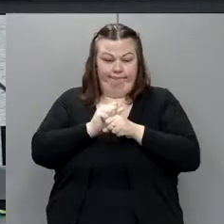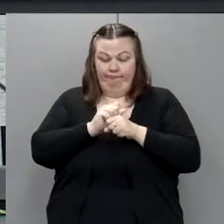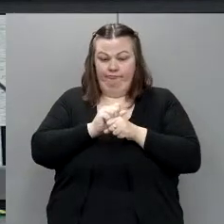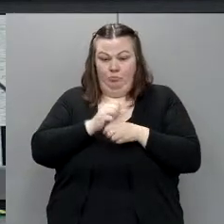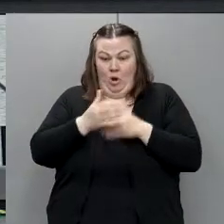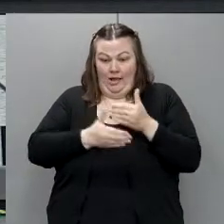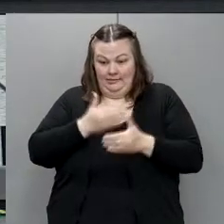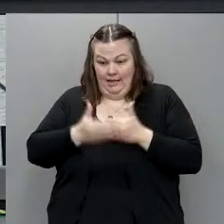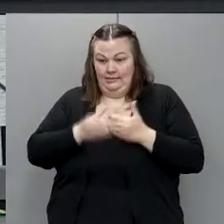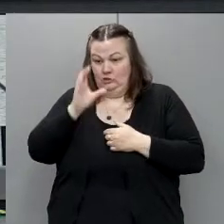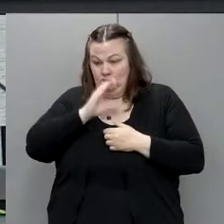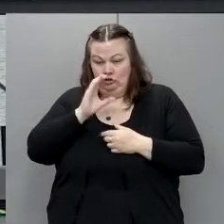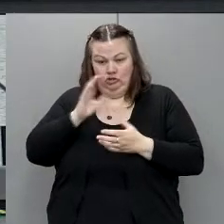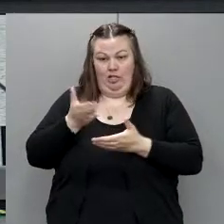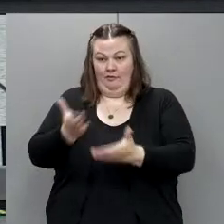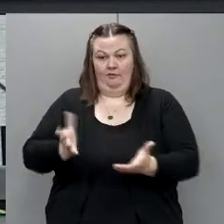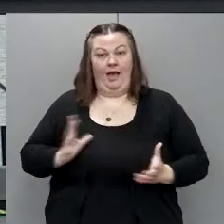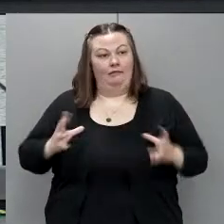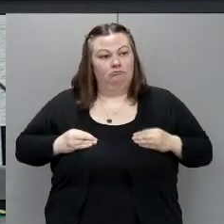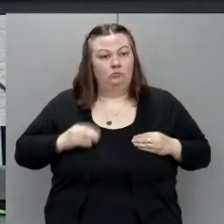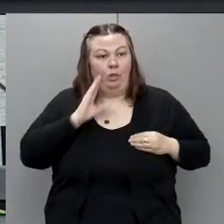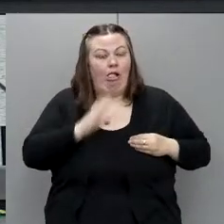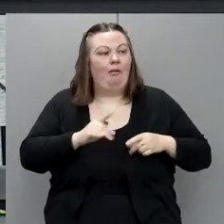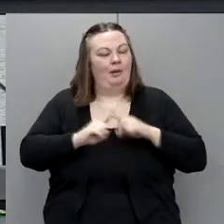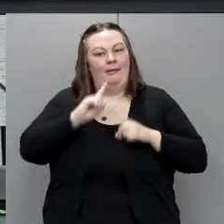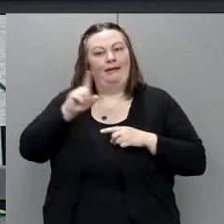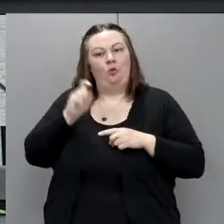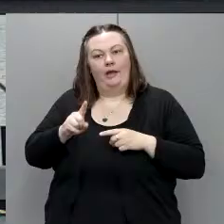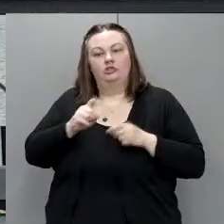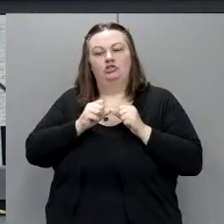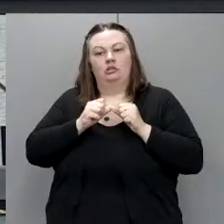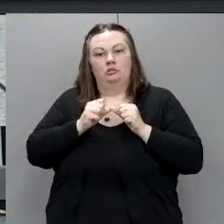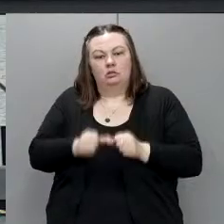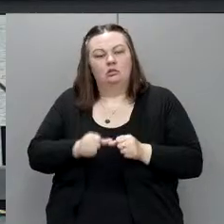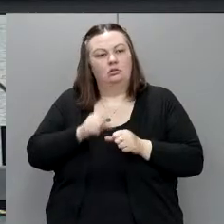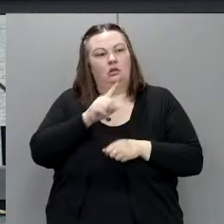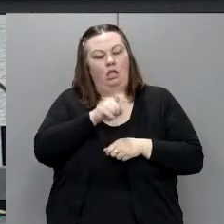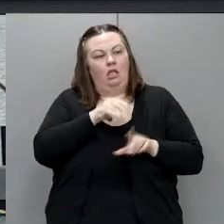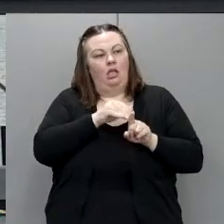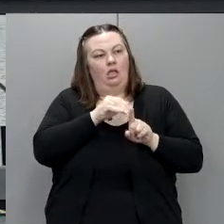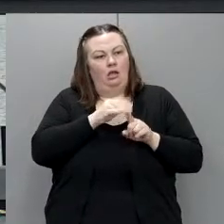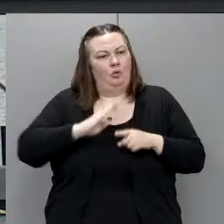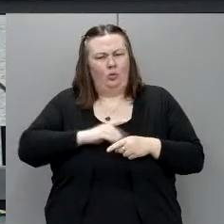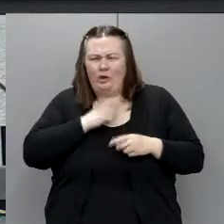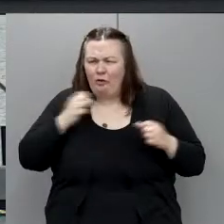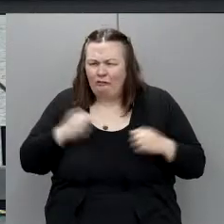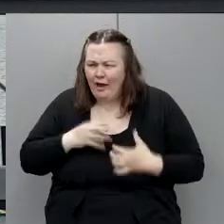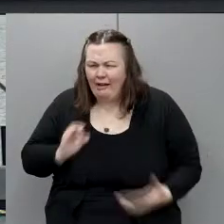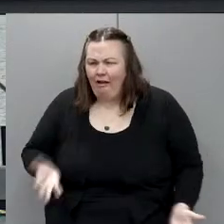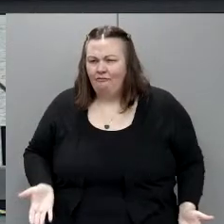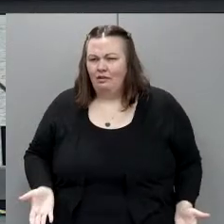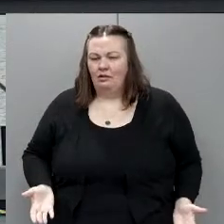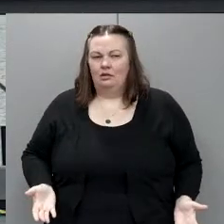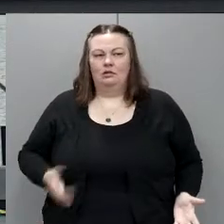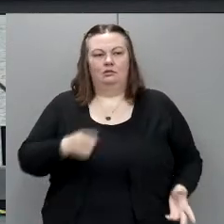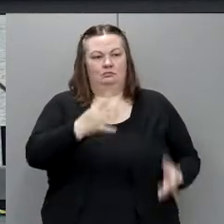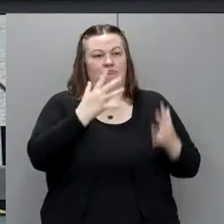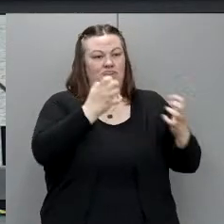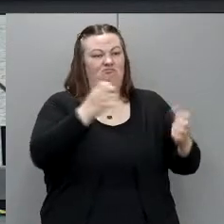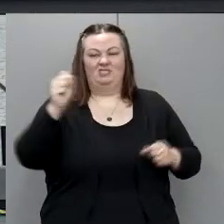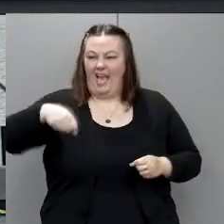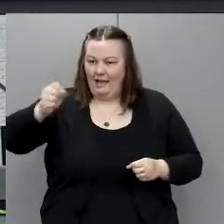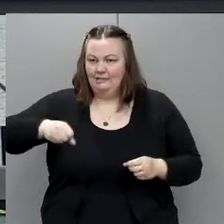delivers. My question is, and continues to be to the board, what are you afraid of?